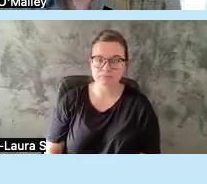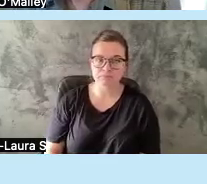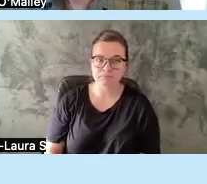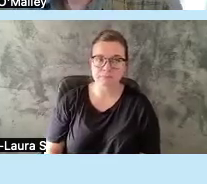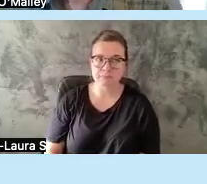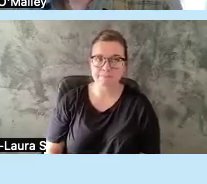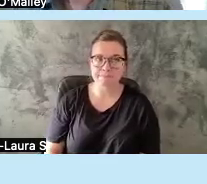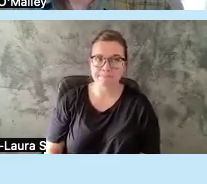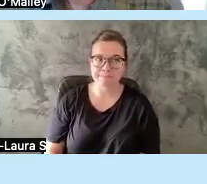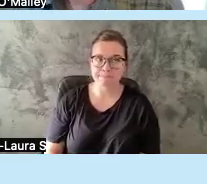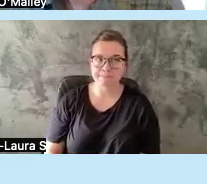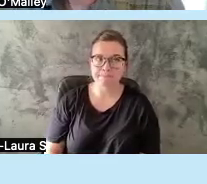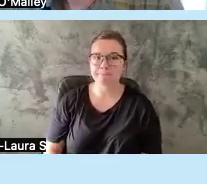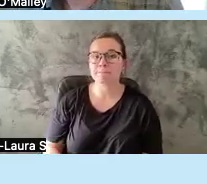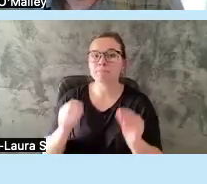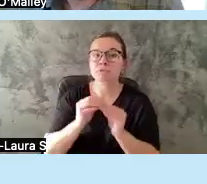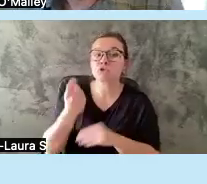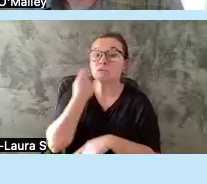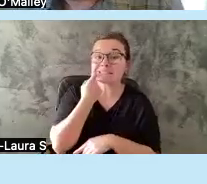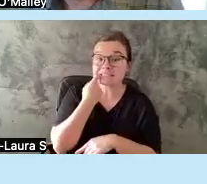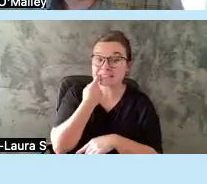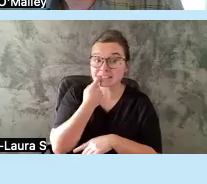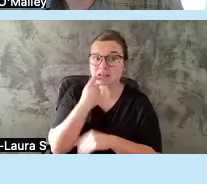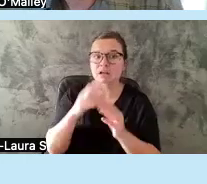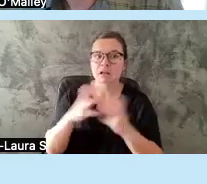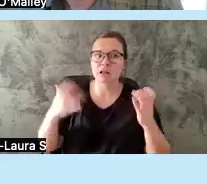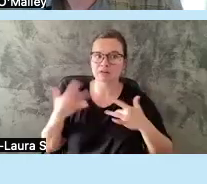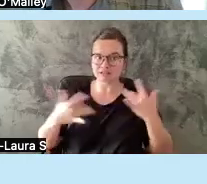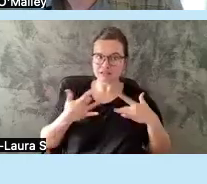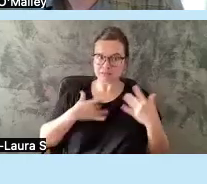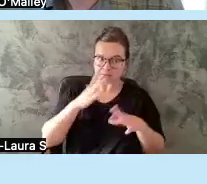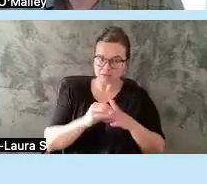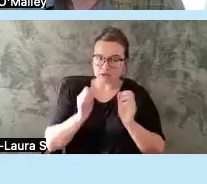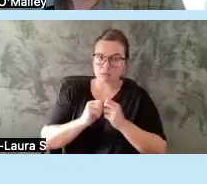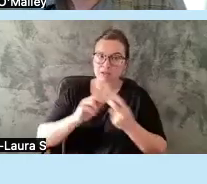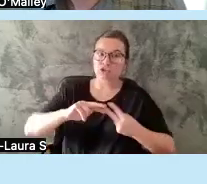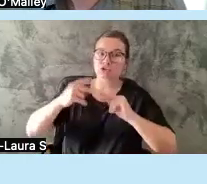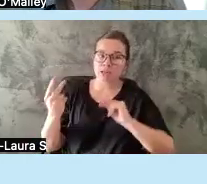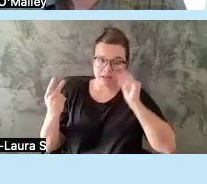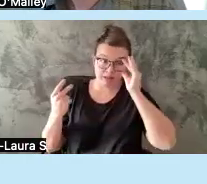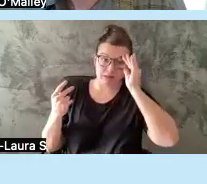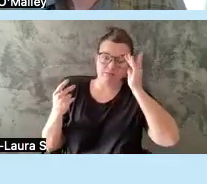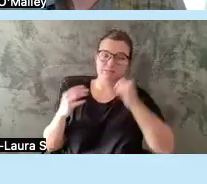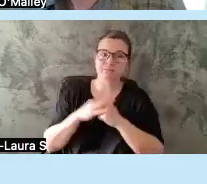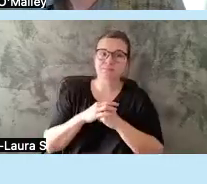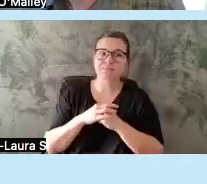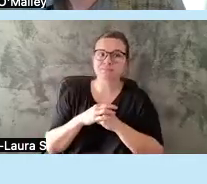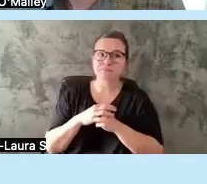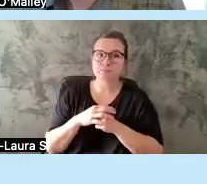And then much more recently, and this is where a lot of excitement is in genetics applications, um,